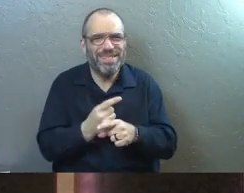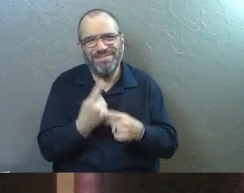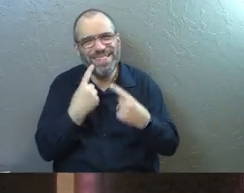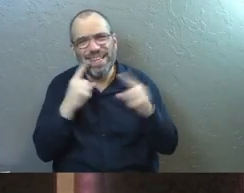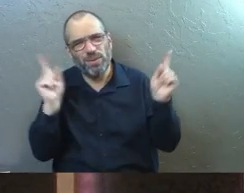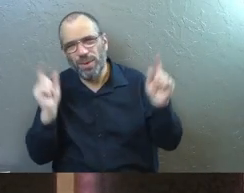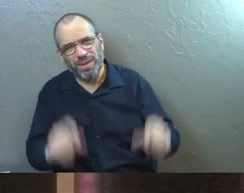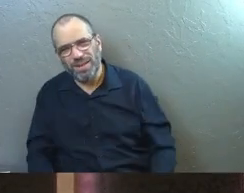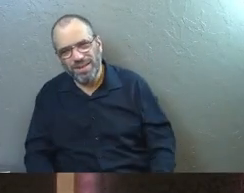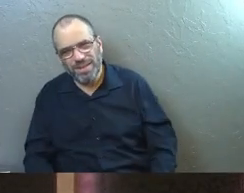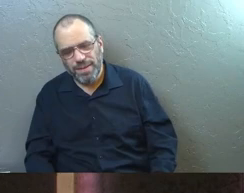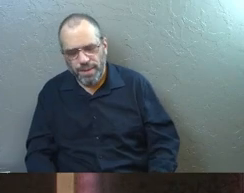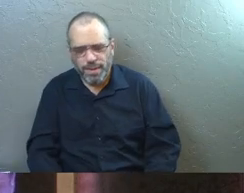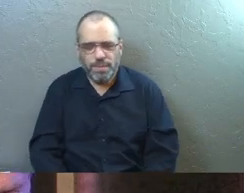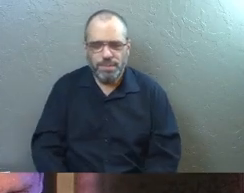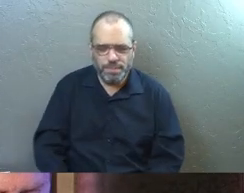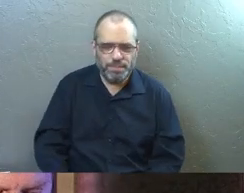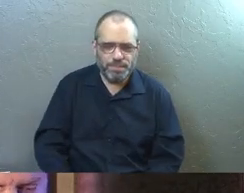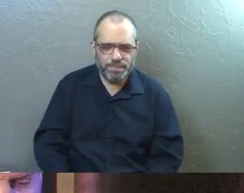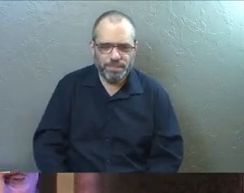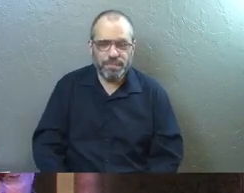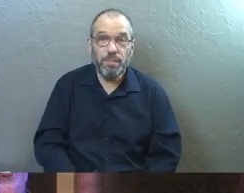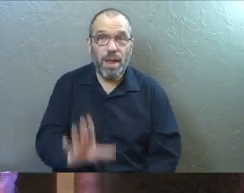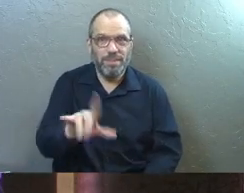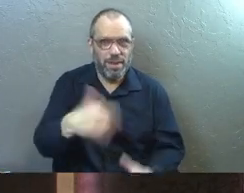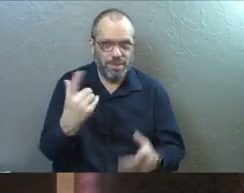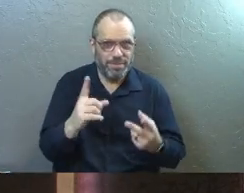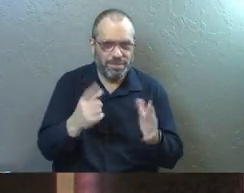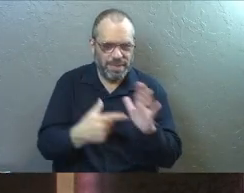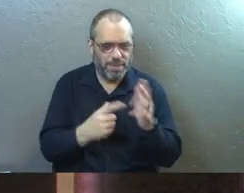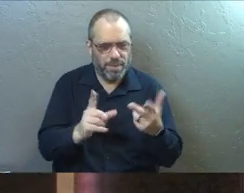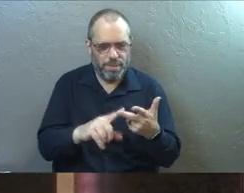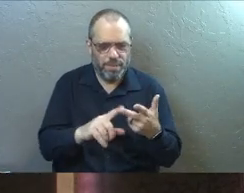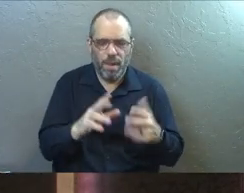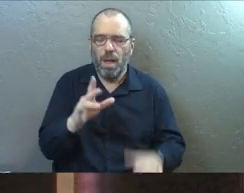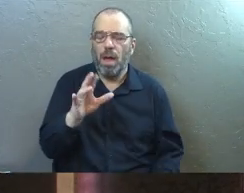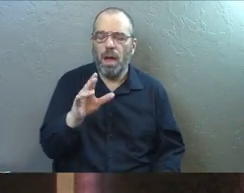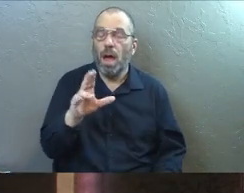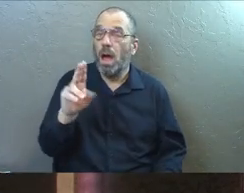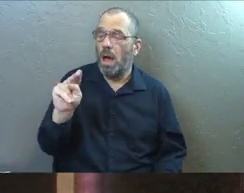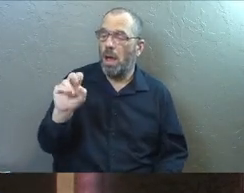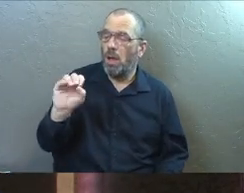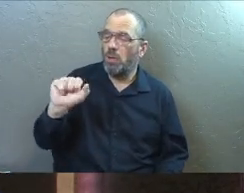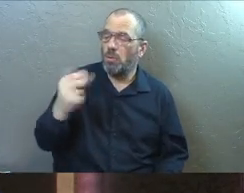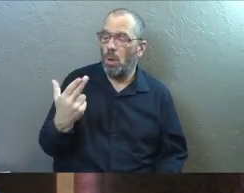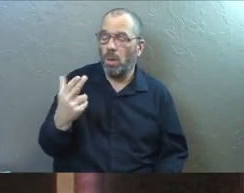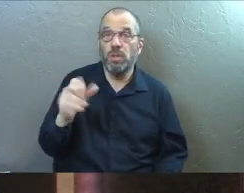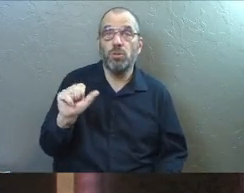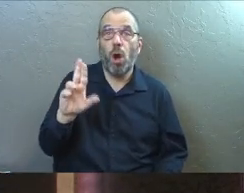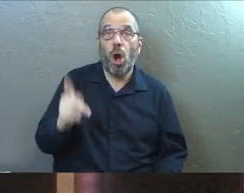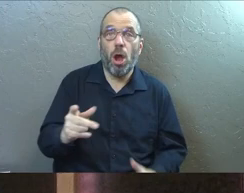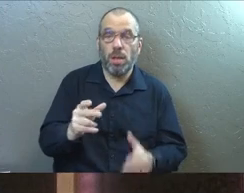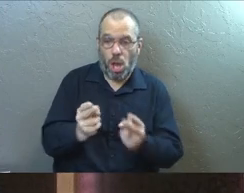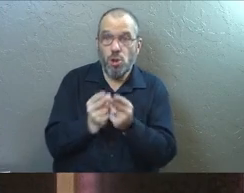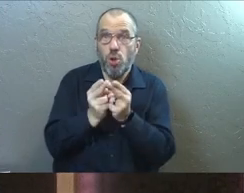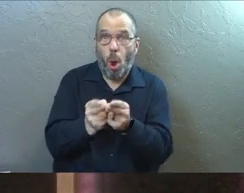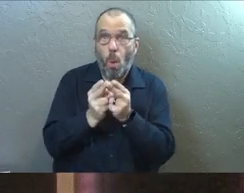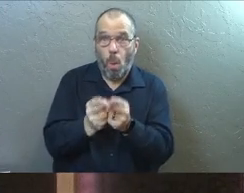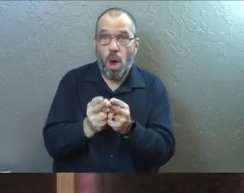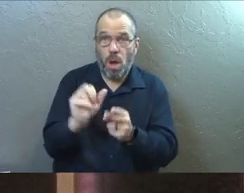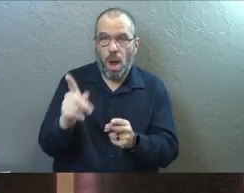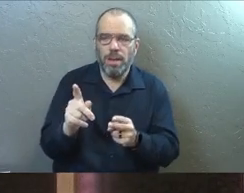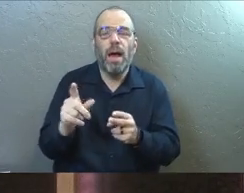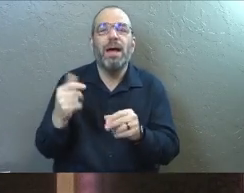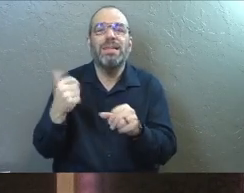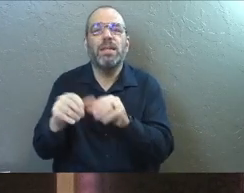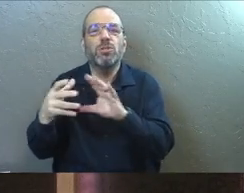work. Let's give you another example. After Noah's Ark happens and all of that, there's